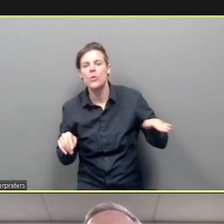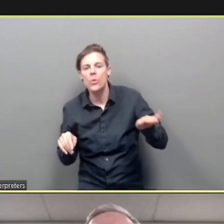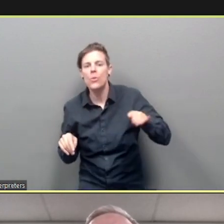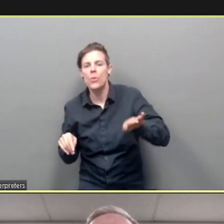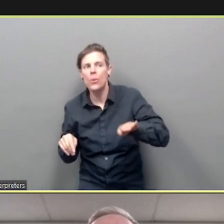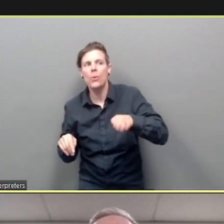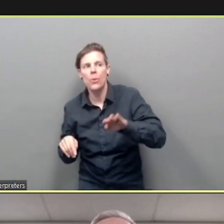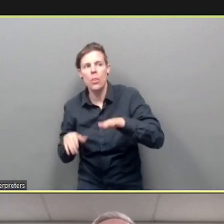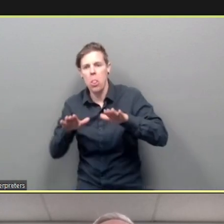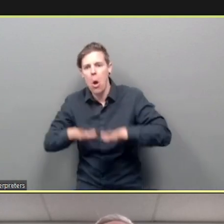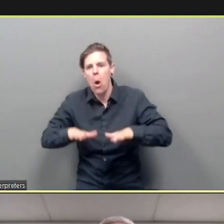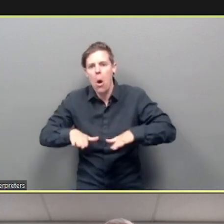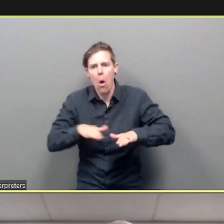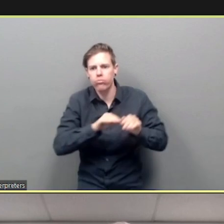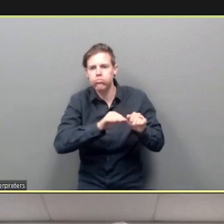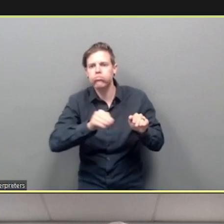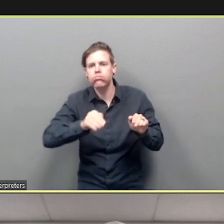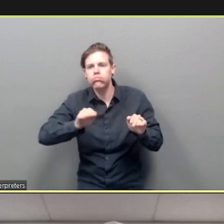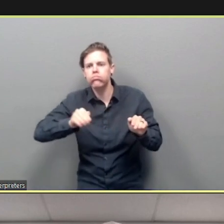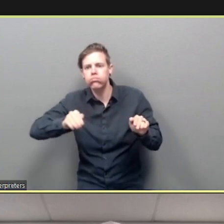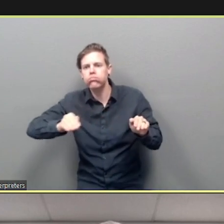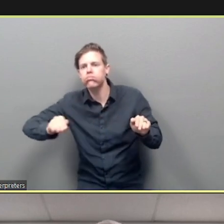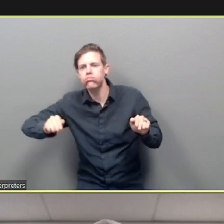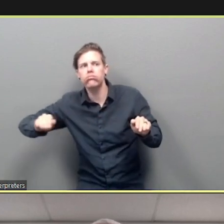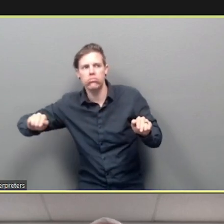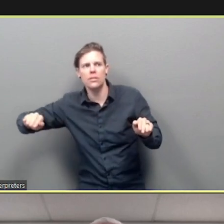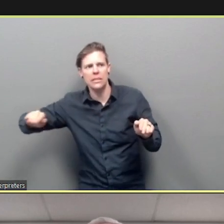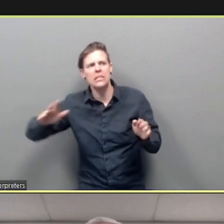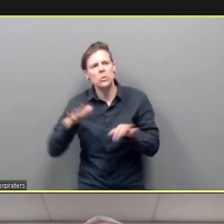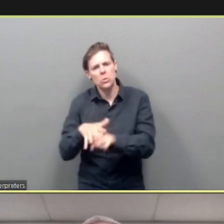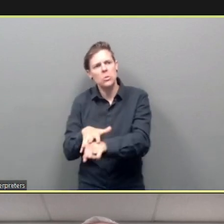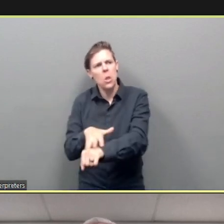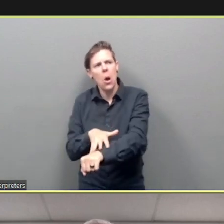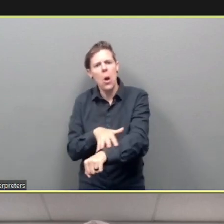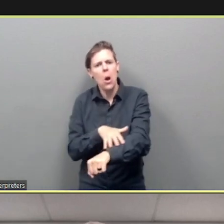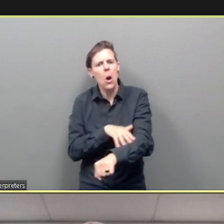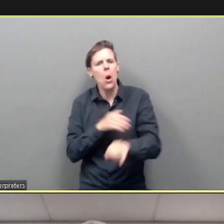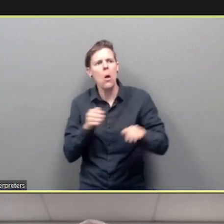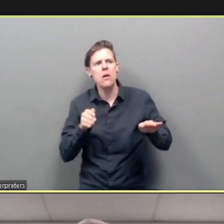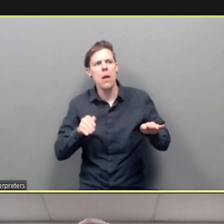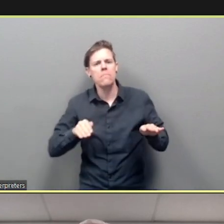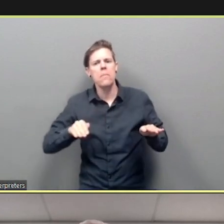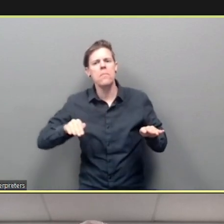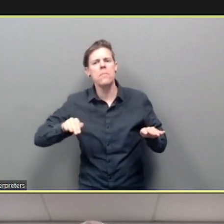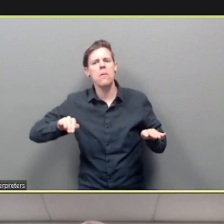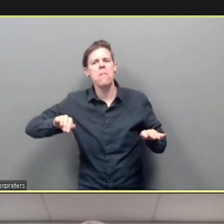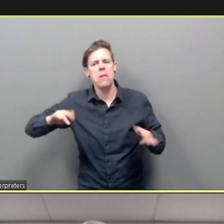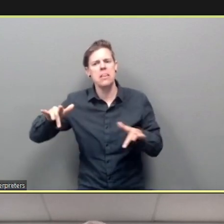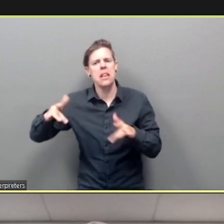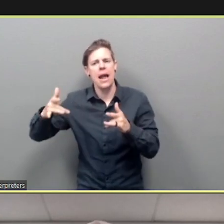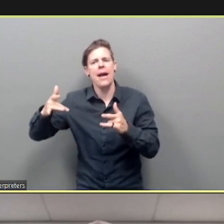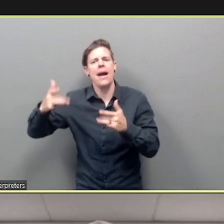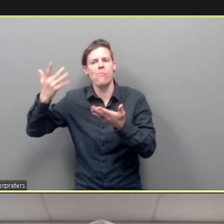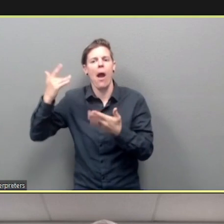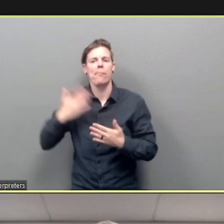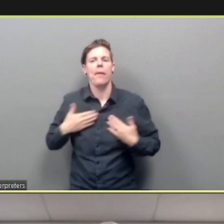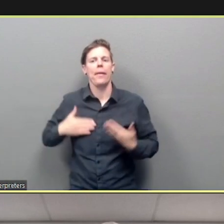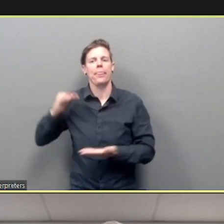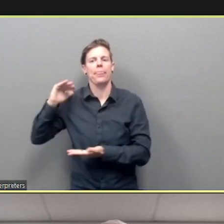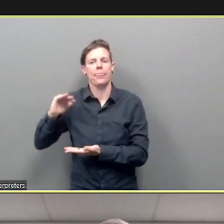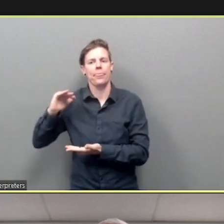sudden changes, but a slow, slight increase in the rate of